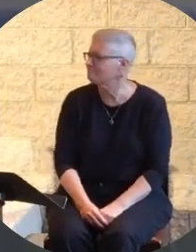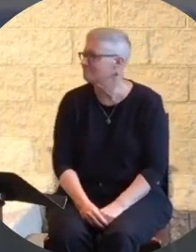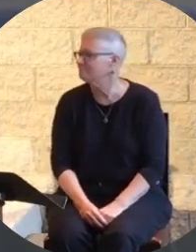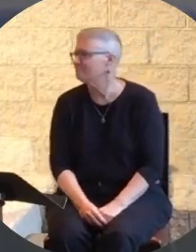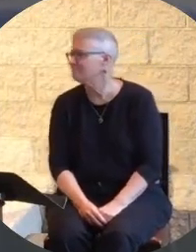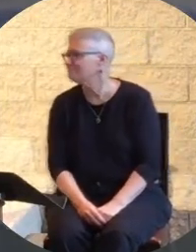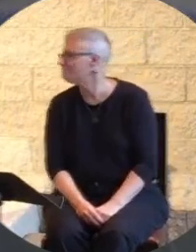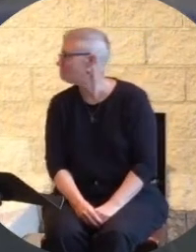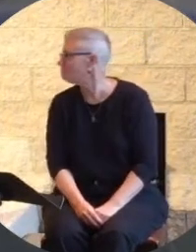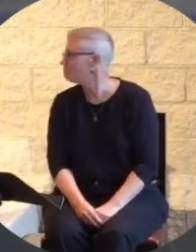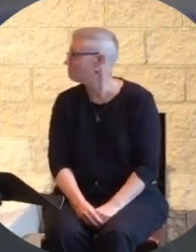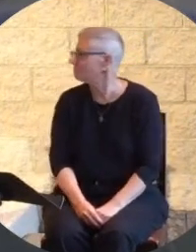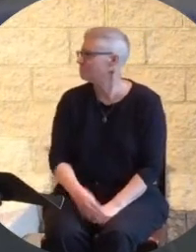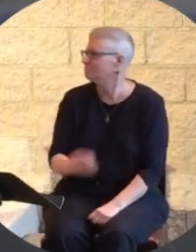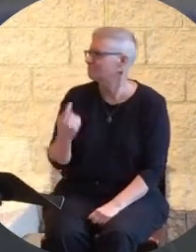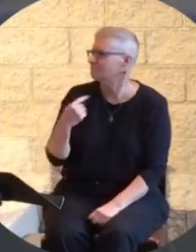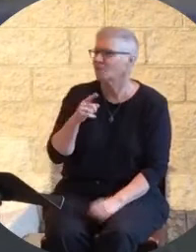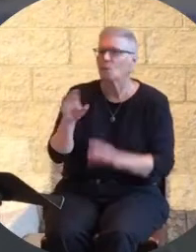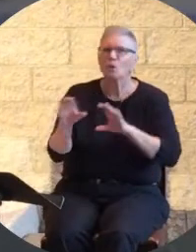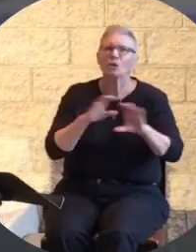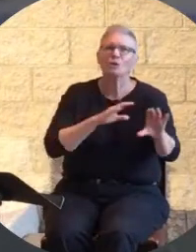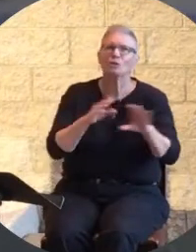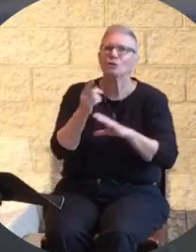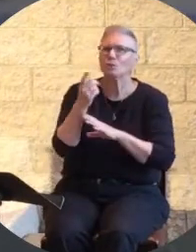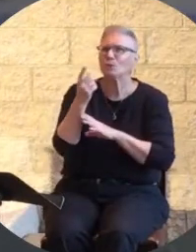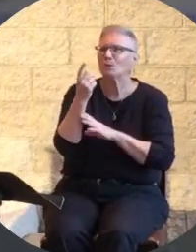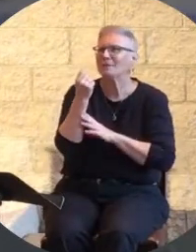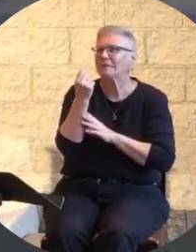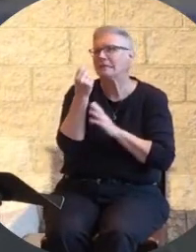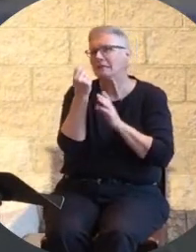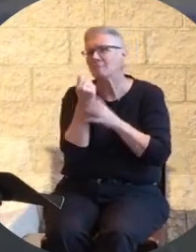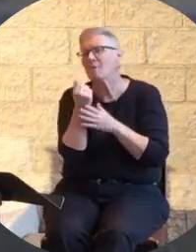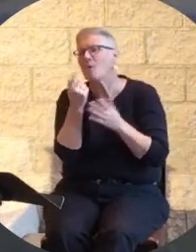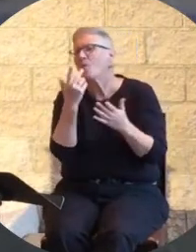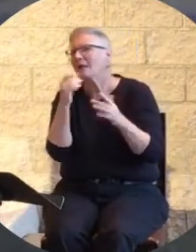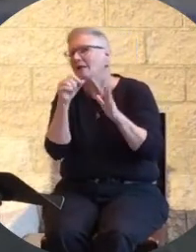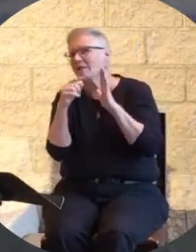We're gonna do a little underscoring for the daily word today,